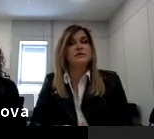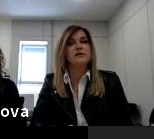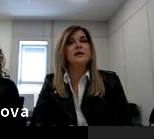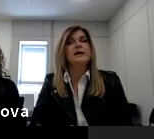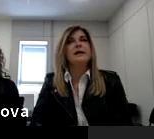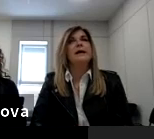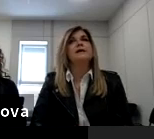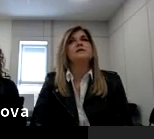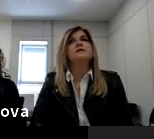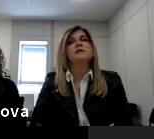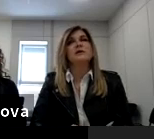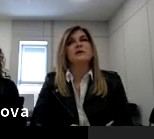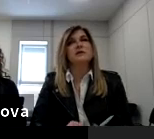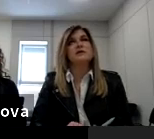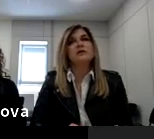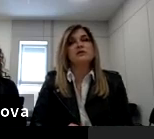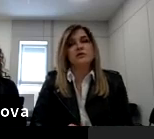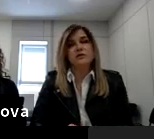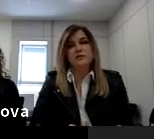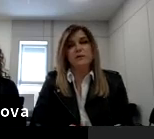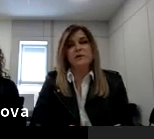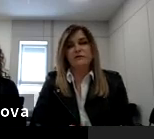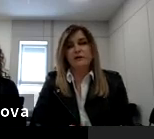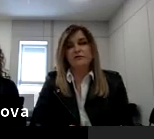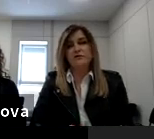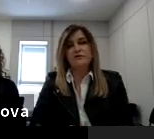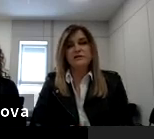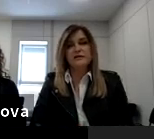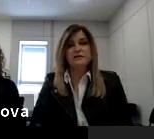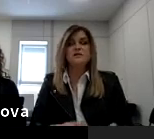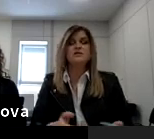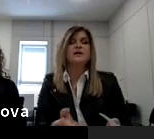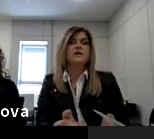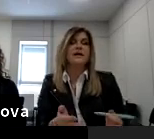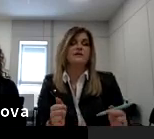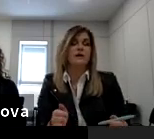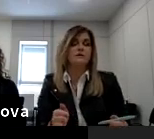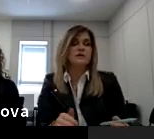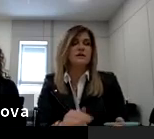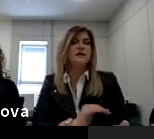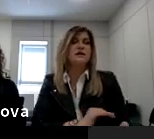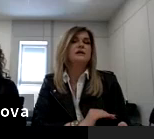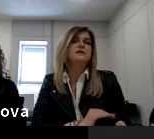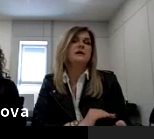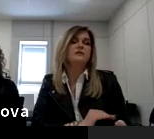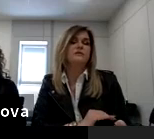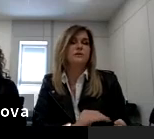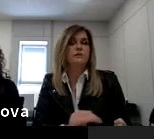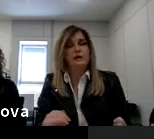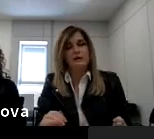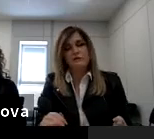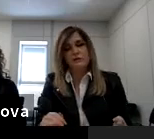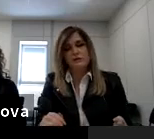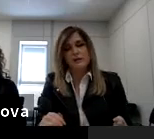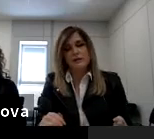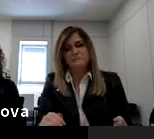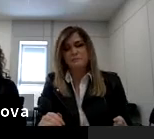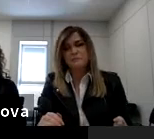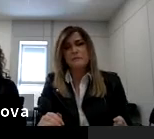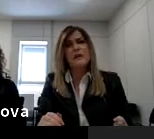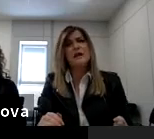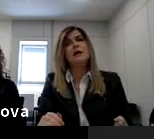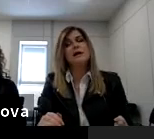characteristics actually. And with the technology that we manufacture these laces, where we have housing, inside of it we have